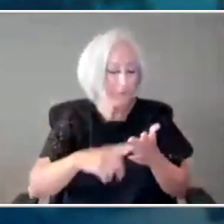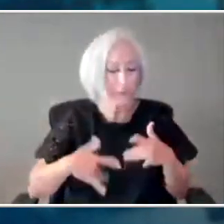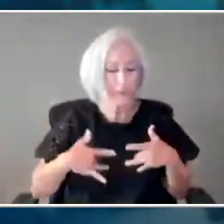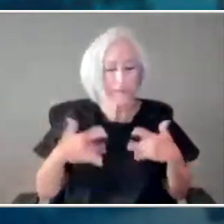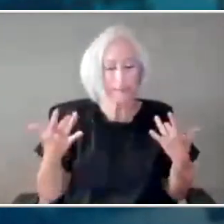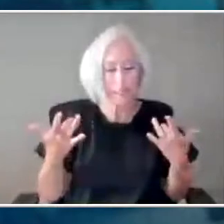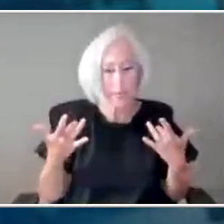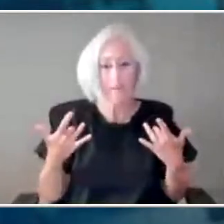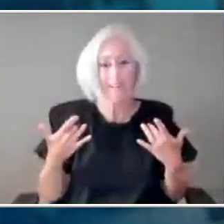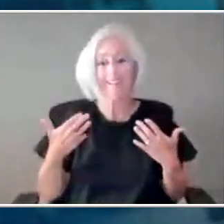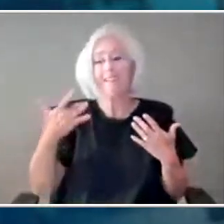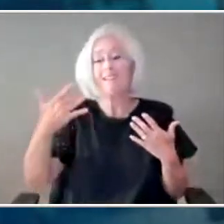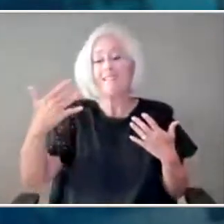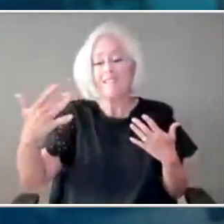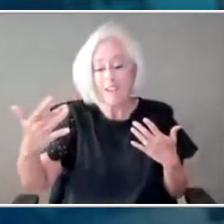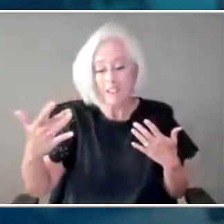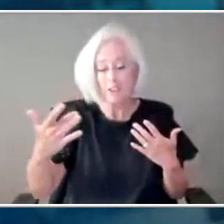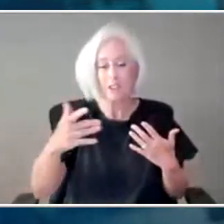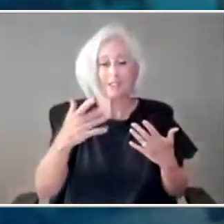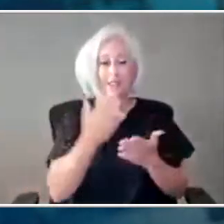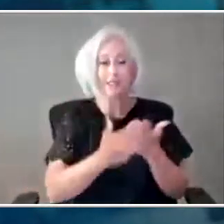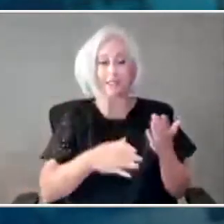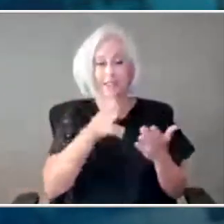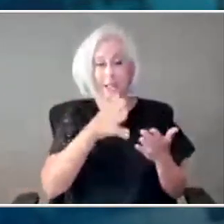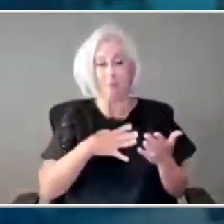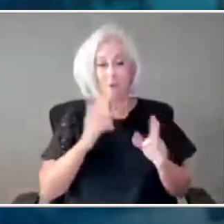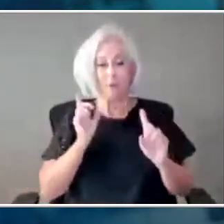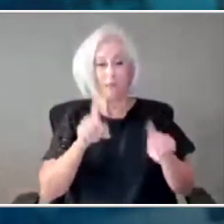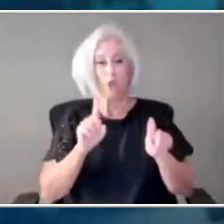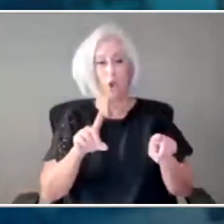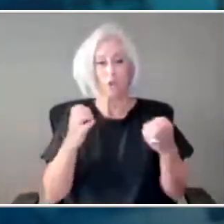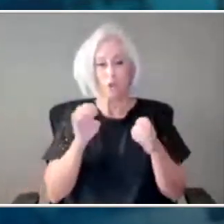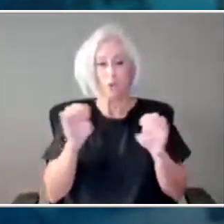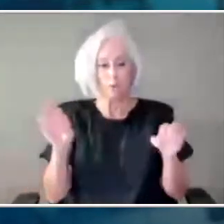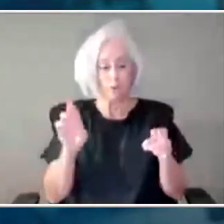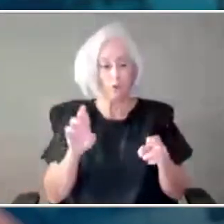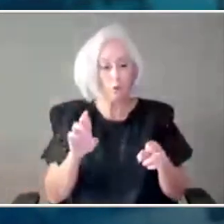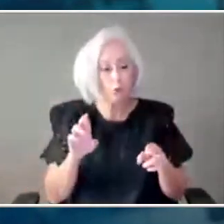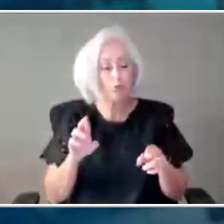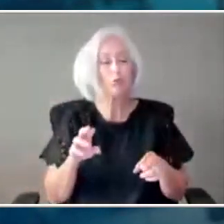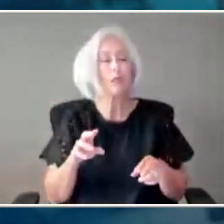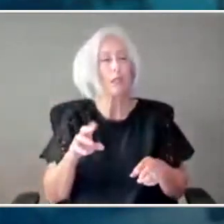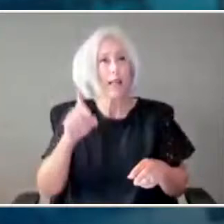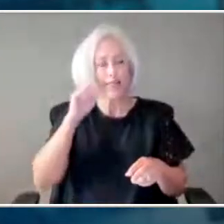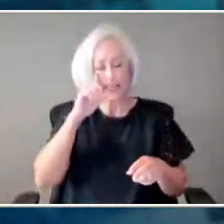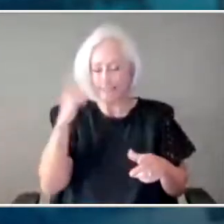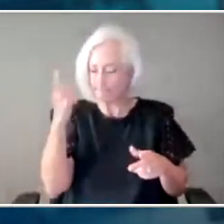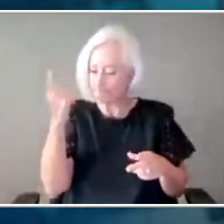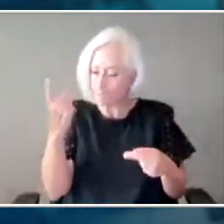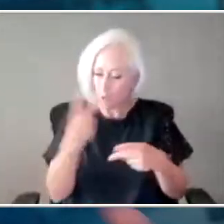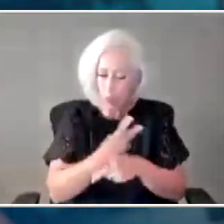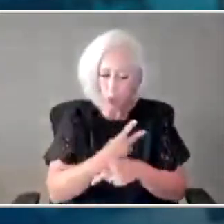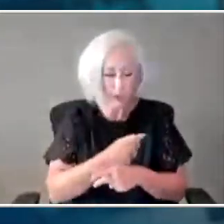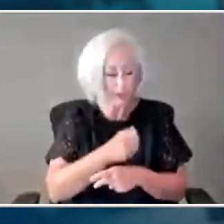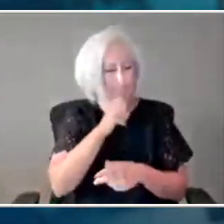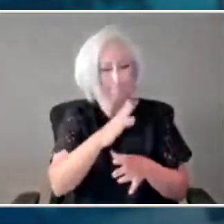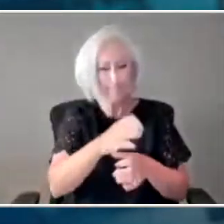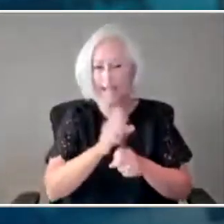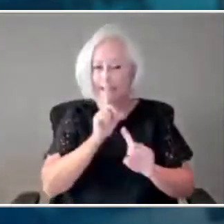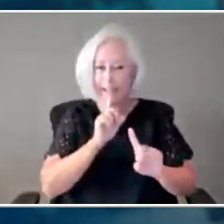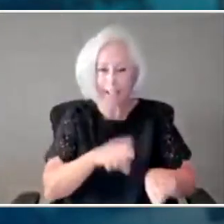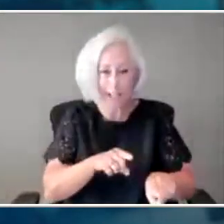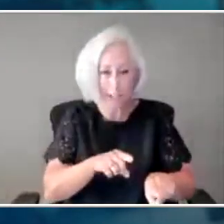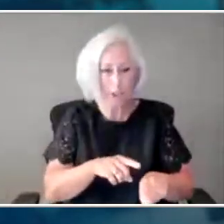end up in an emergency room just because things kind of keep getting worse, and they say there's something really wrong and I'm not getting answers fast enough, or this pain's reached a